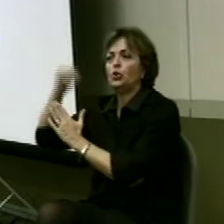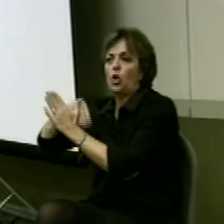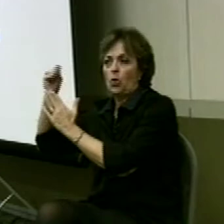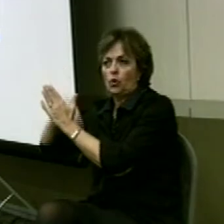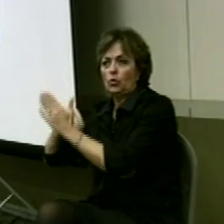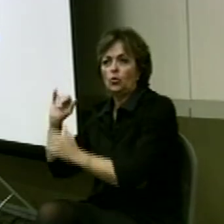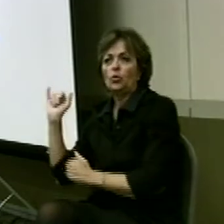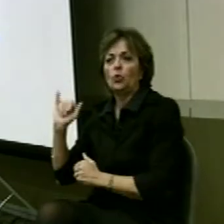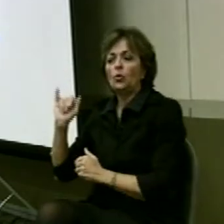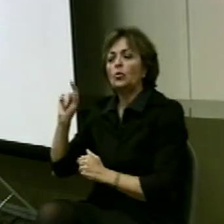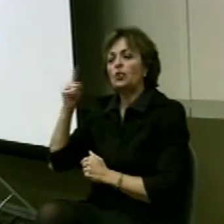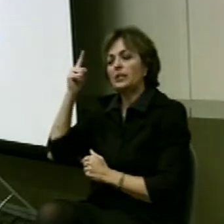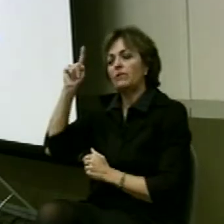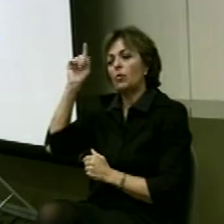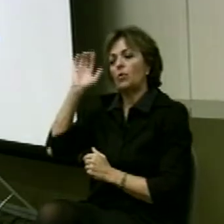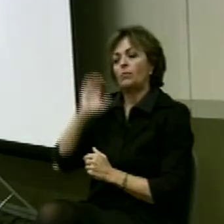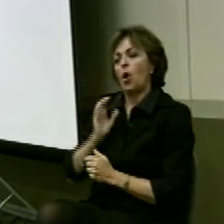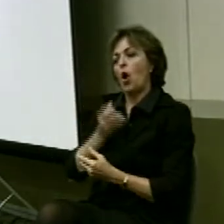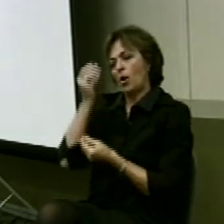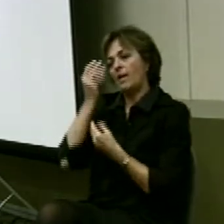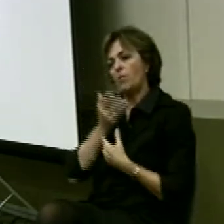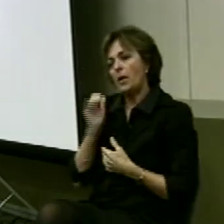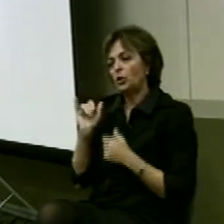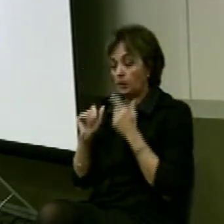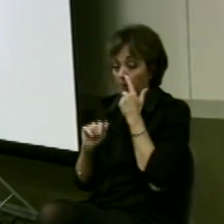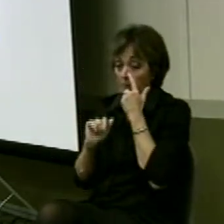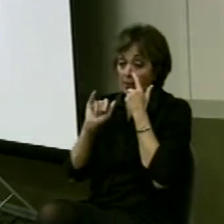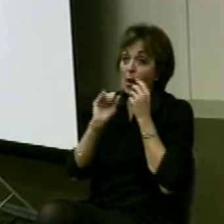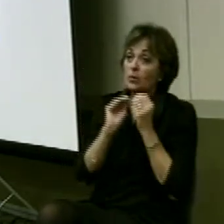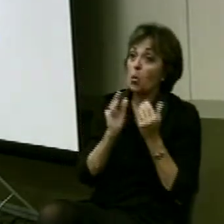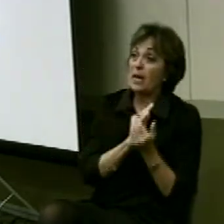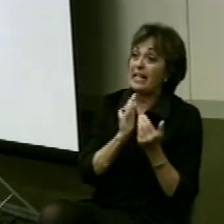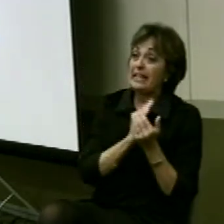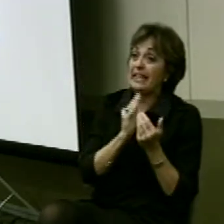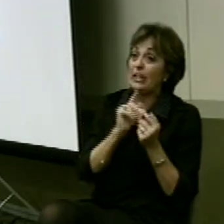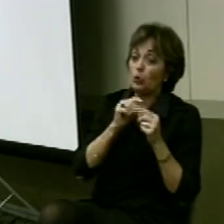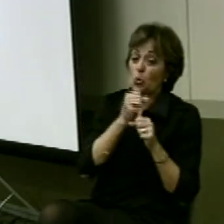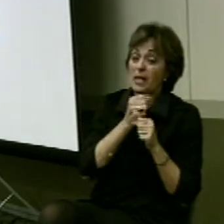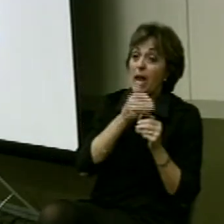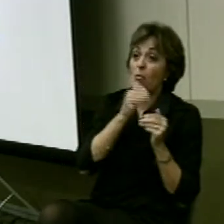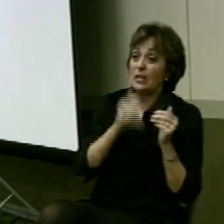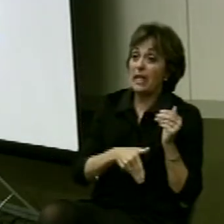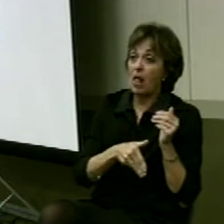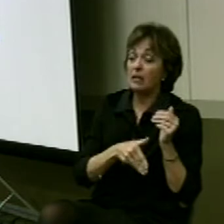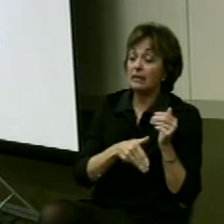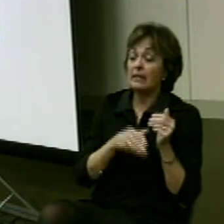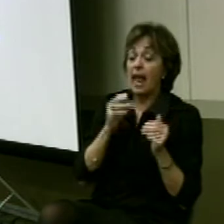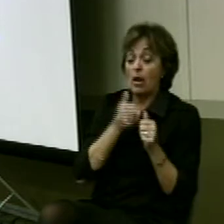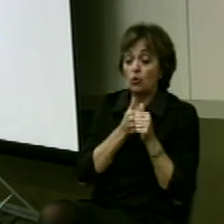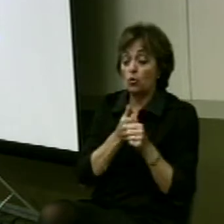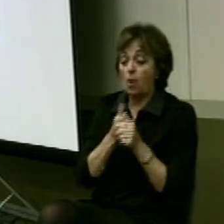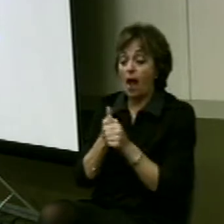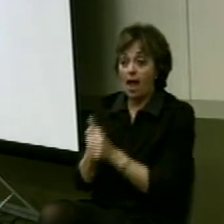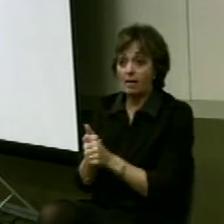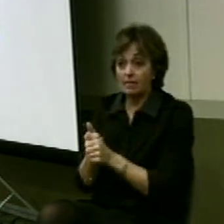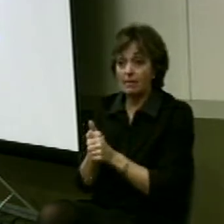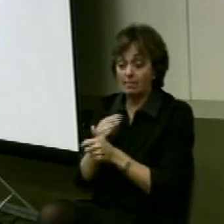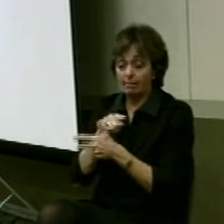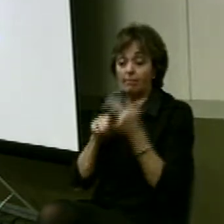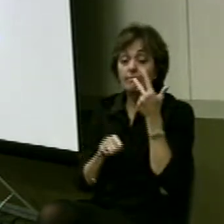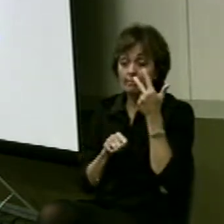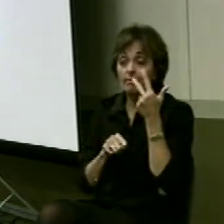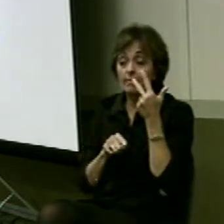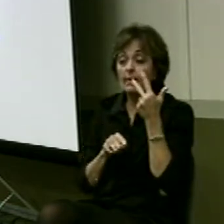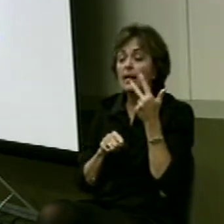got a timeout for that was also charted just for our information as well. That was much easier to get results, much